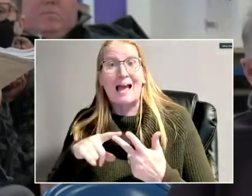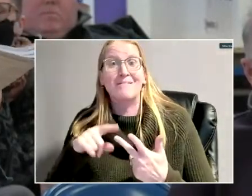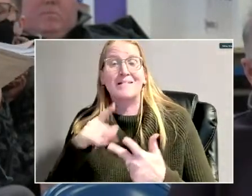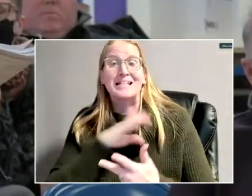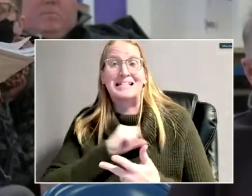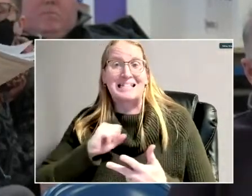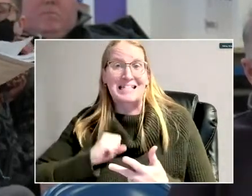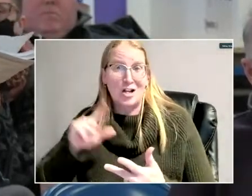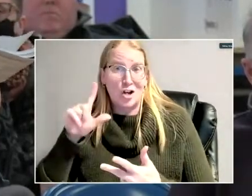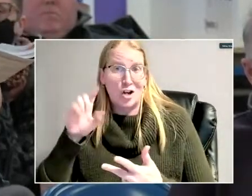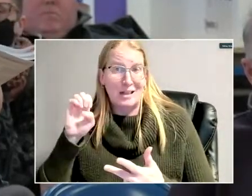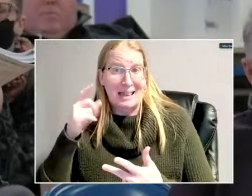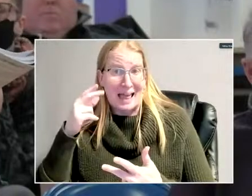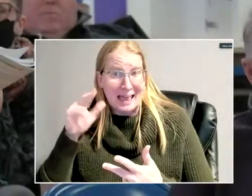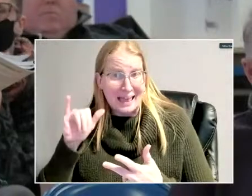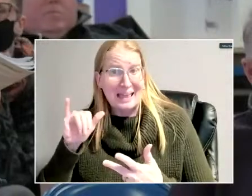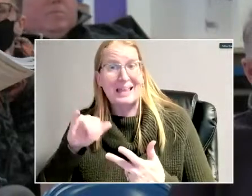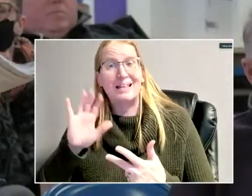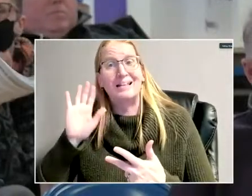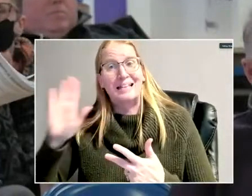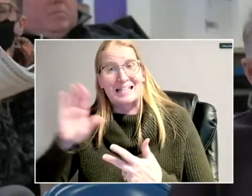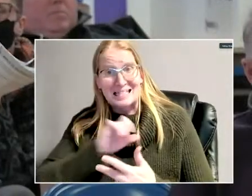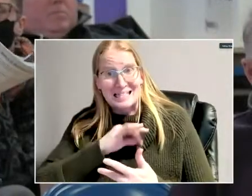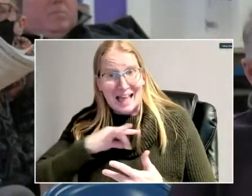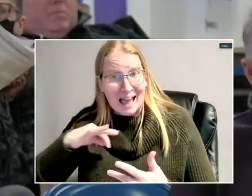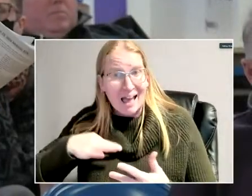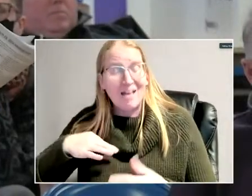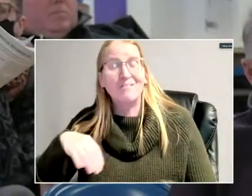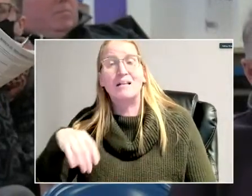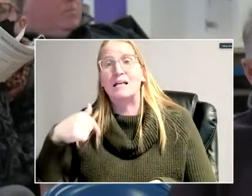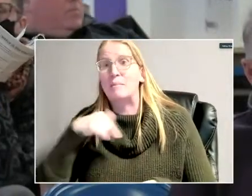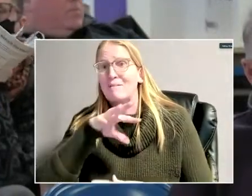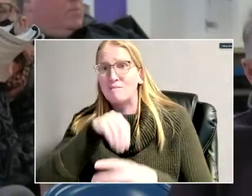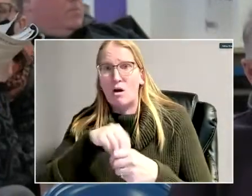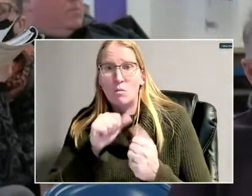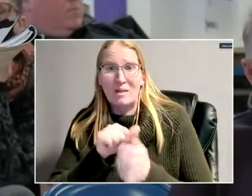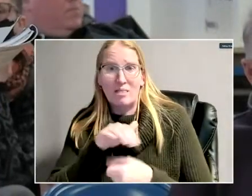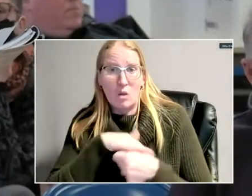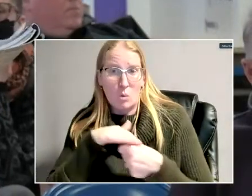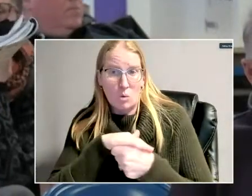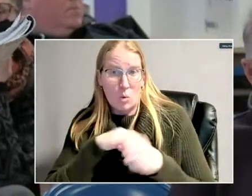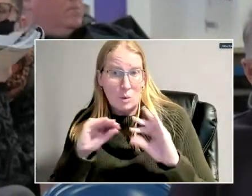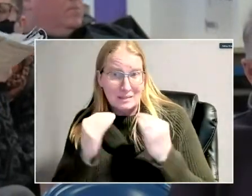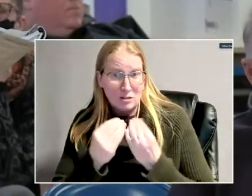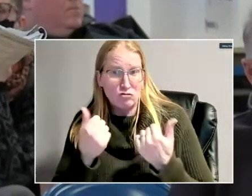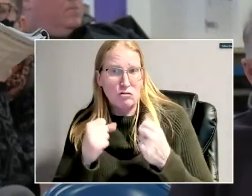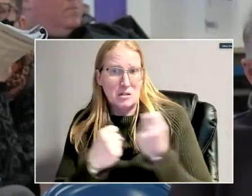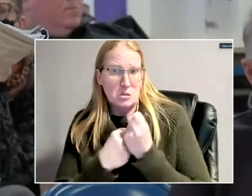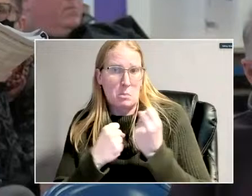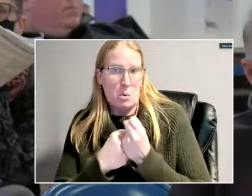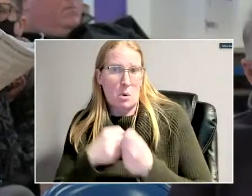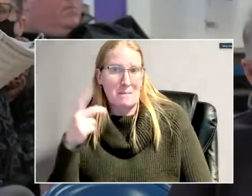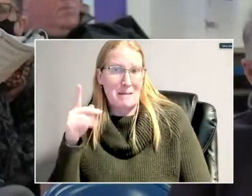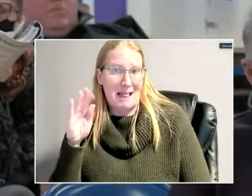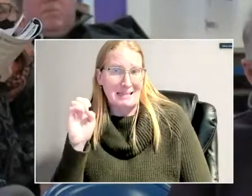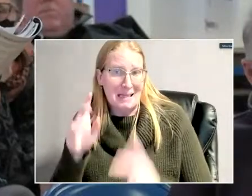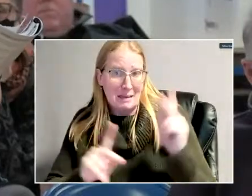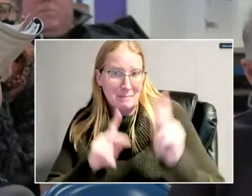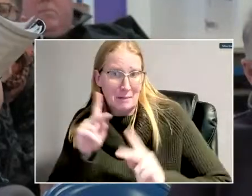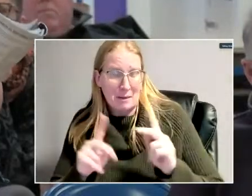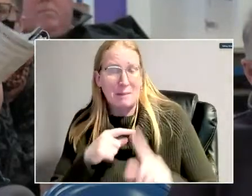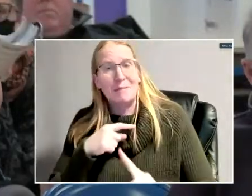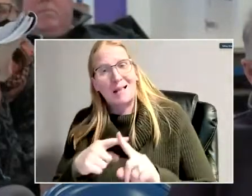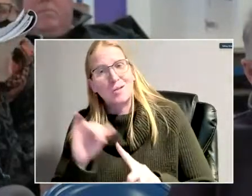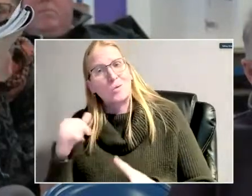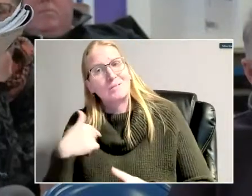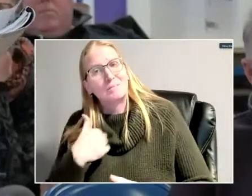involved in local organizing to support Palestinian rights while also coming at it as a Jewish American with